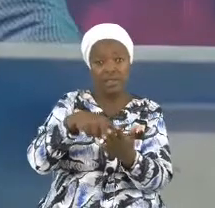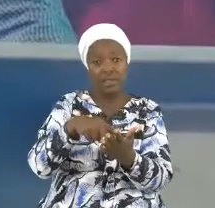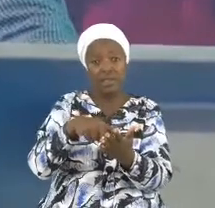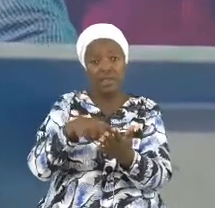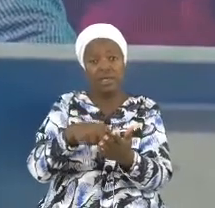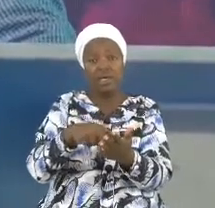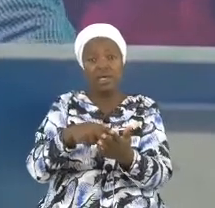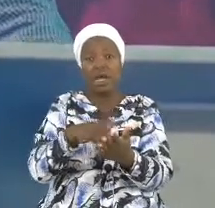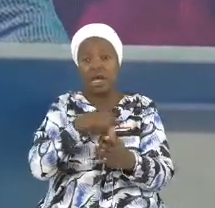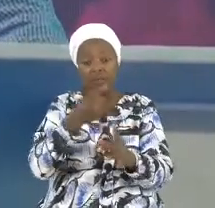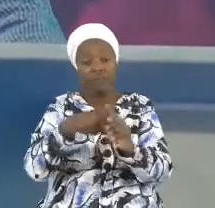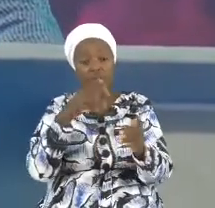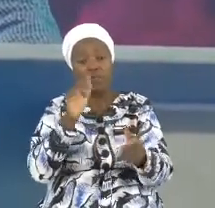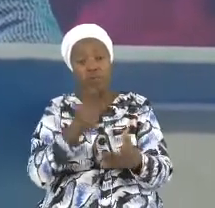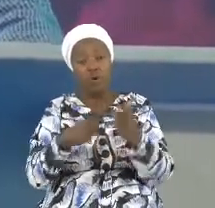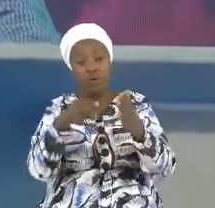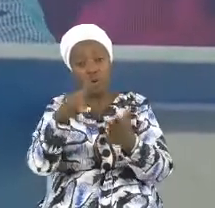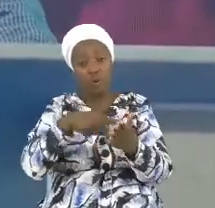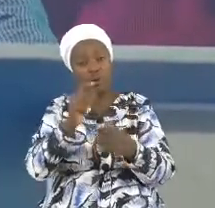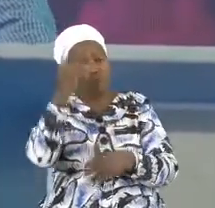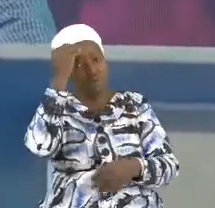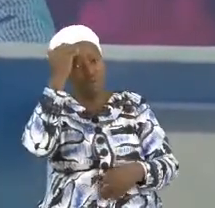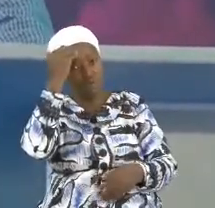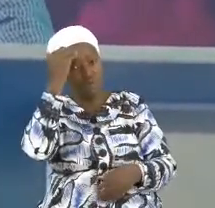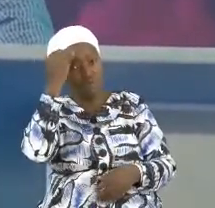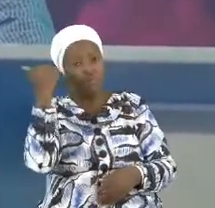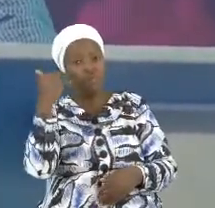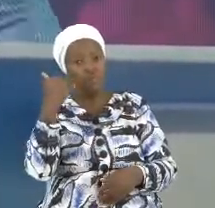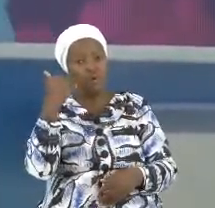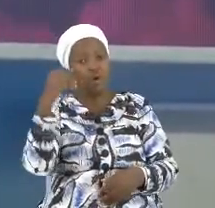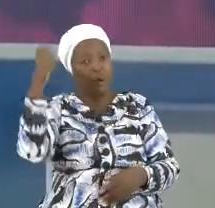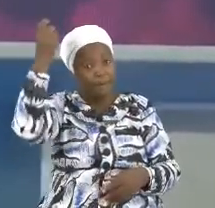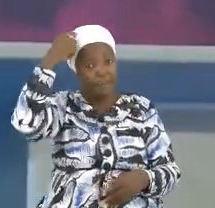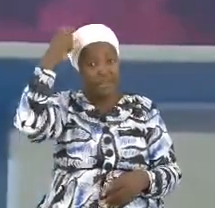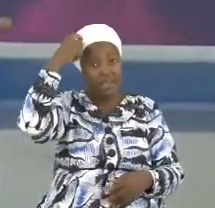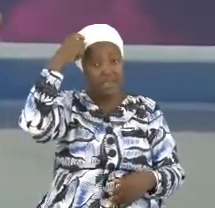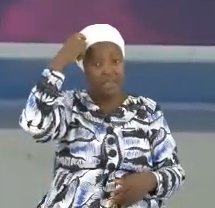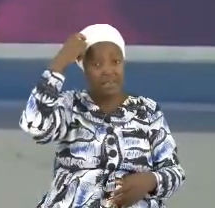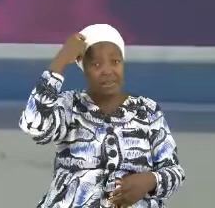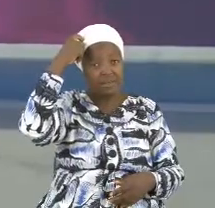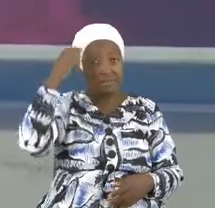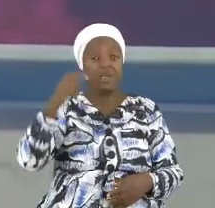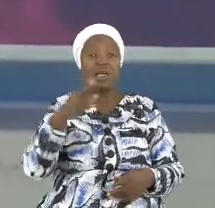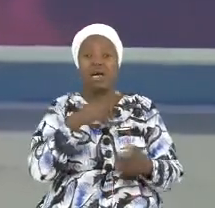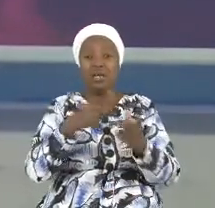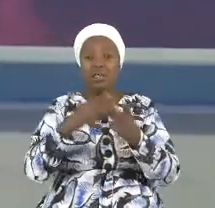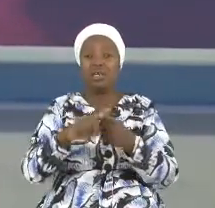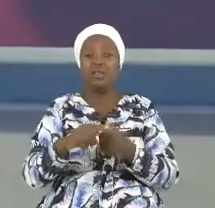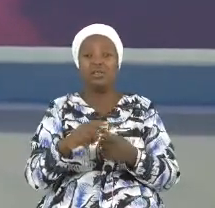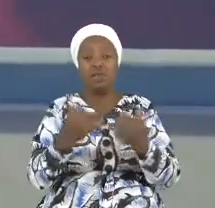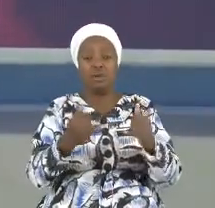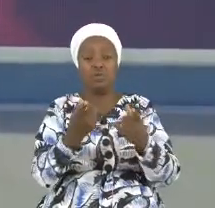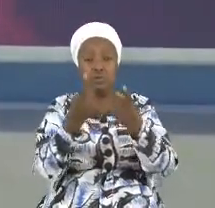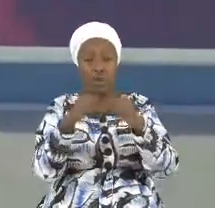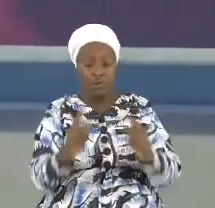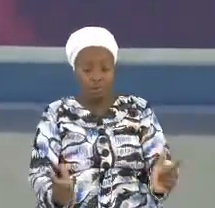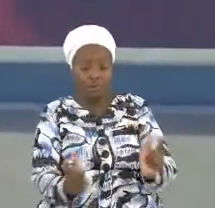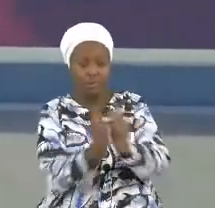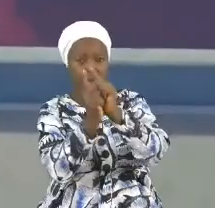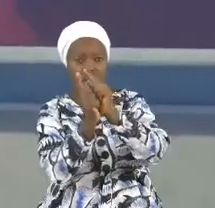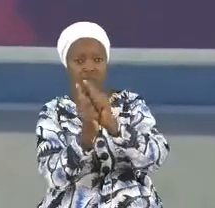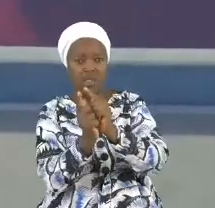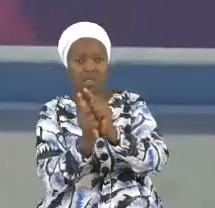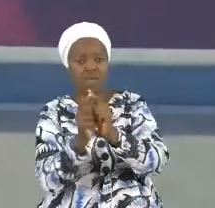read, you knew mentally. Now you came across him, and you